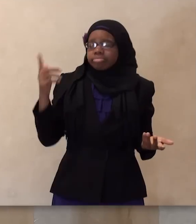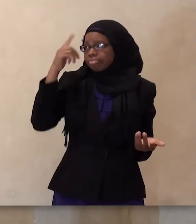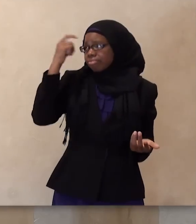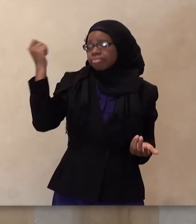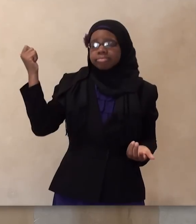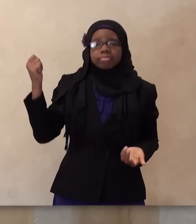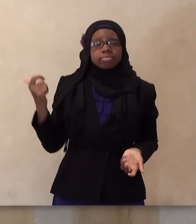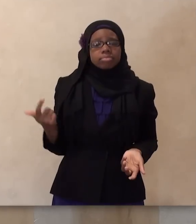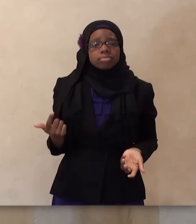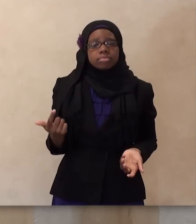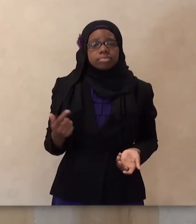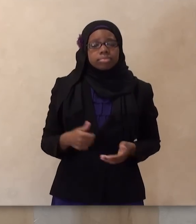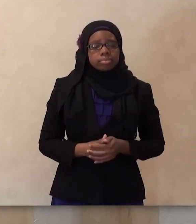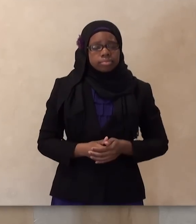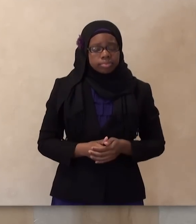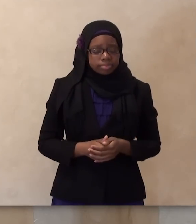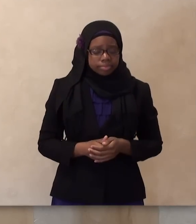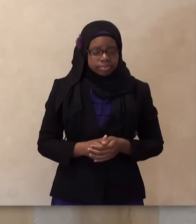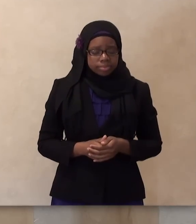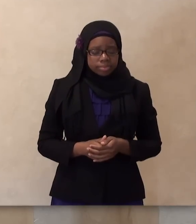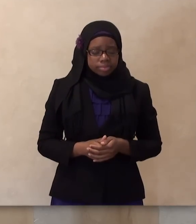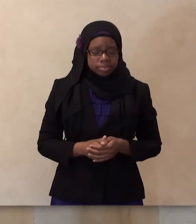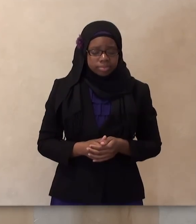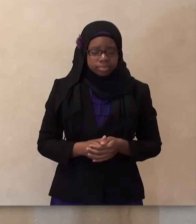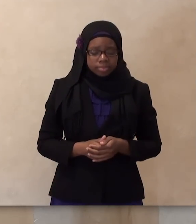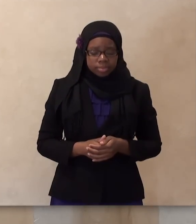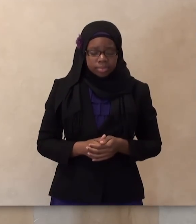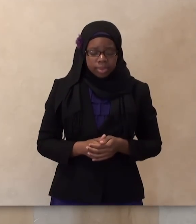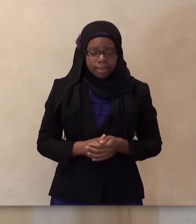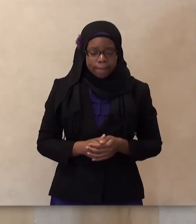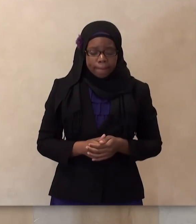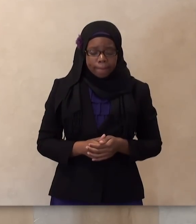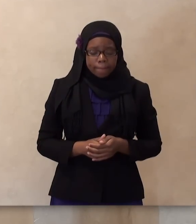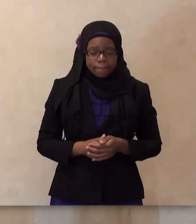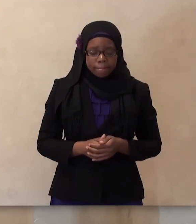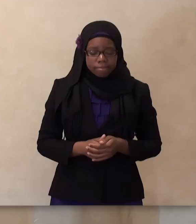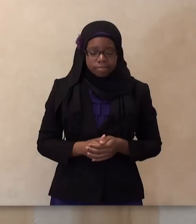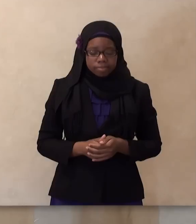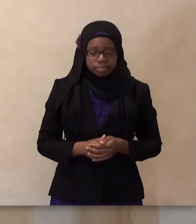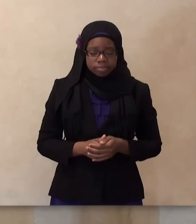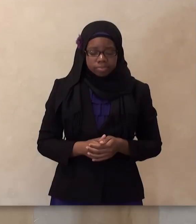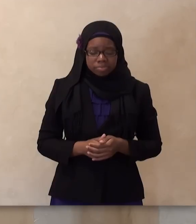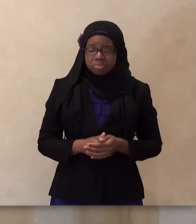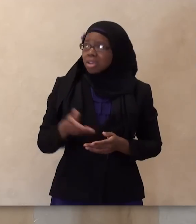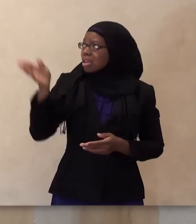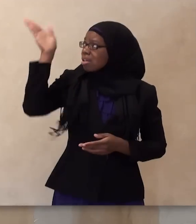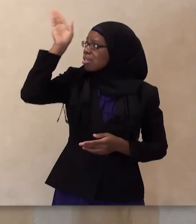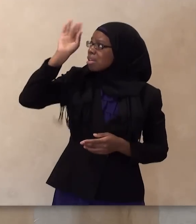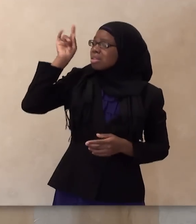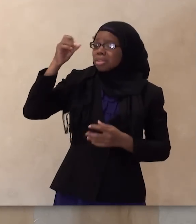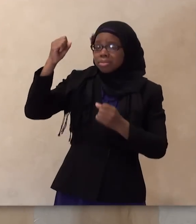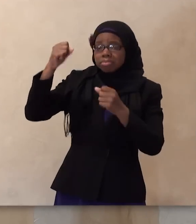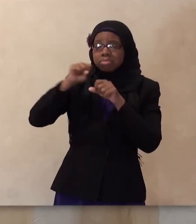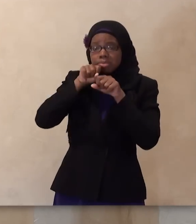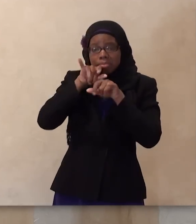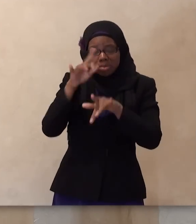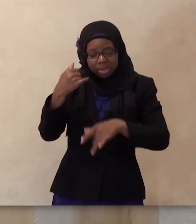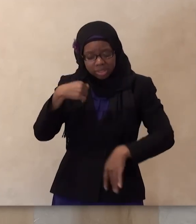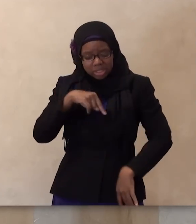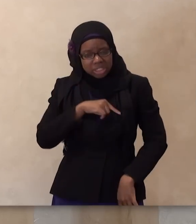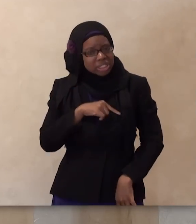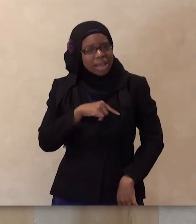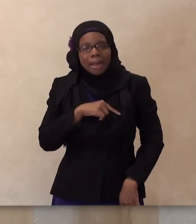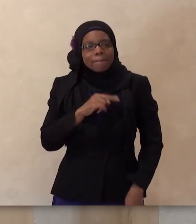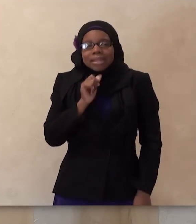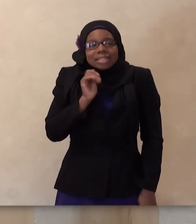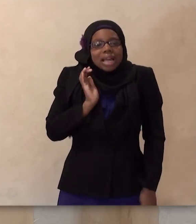sisters, through the blessings that Allah subhanahu wa ta'ala has given us, we are reminded that they are not our property. They are